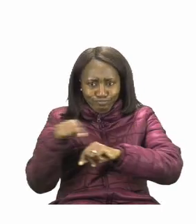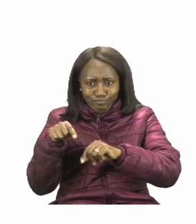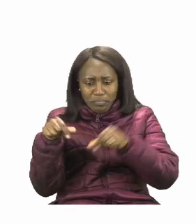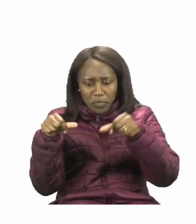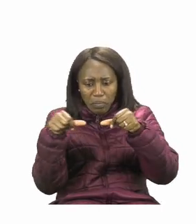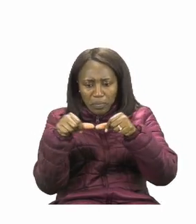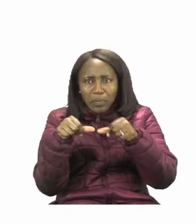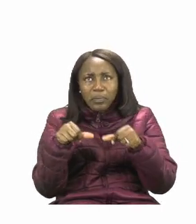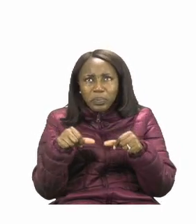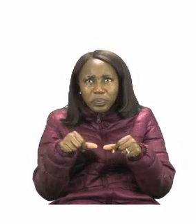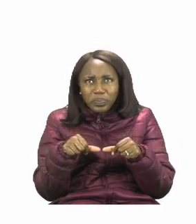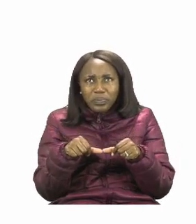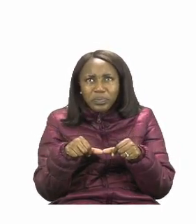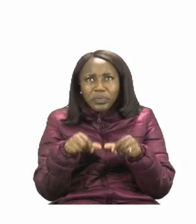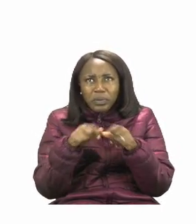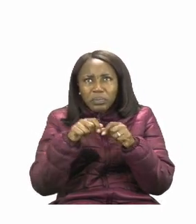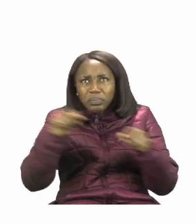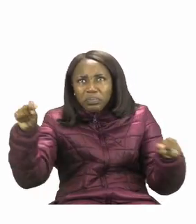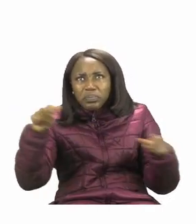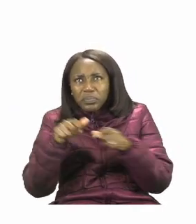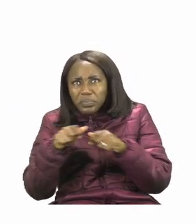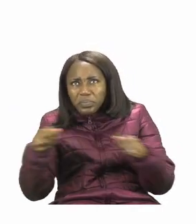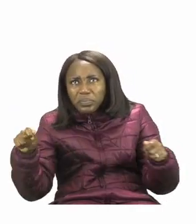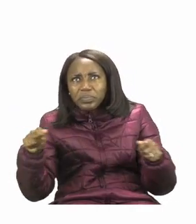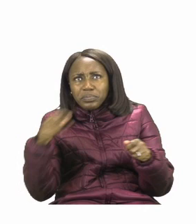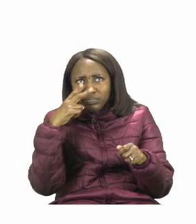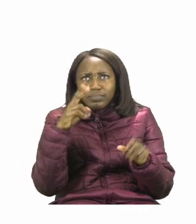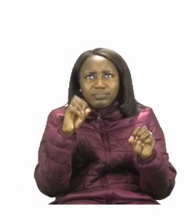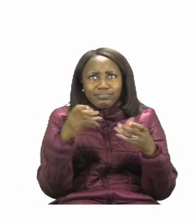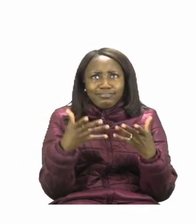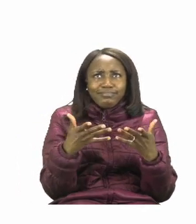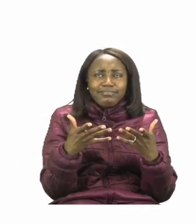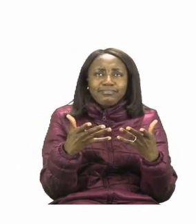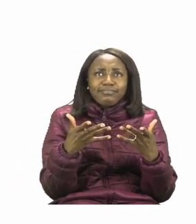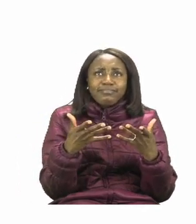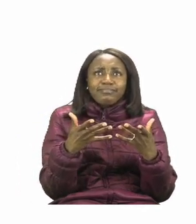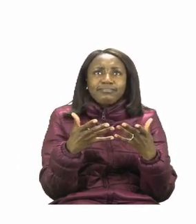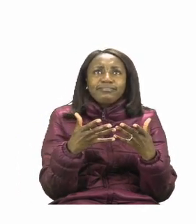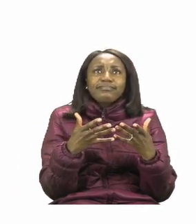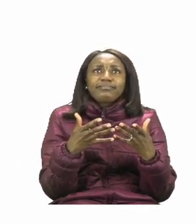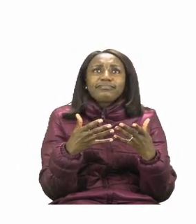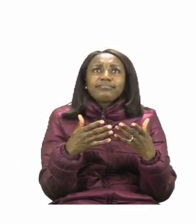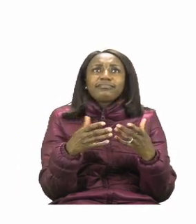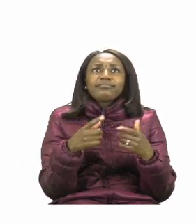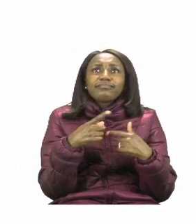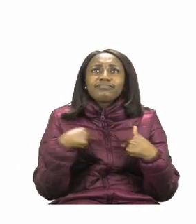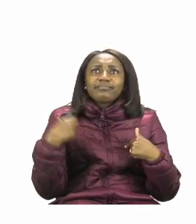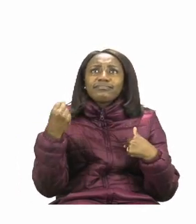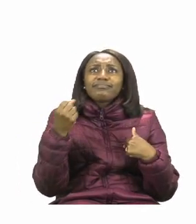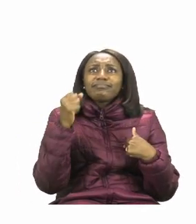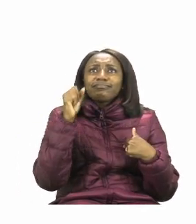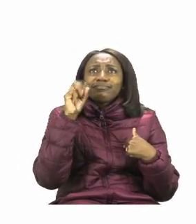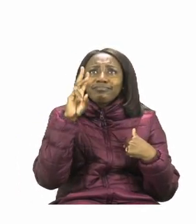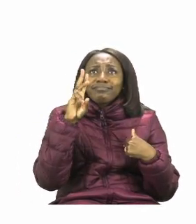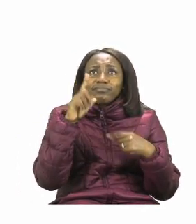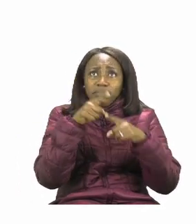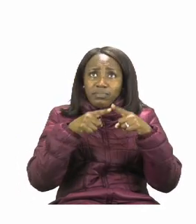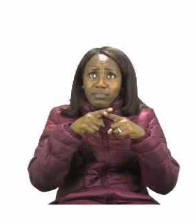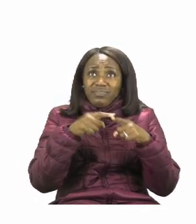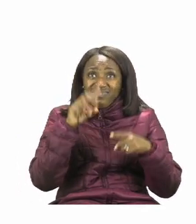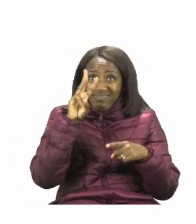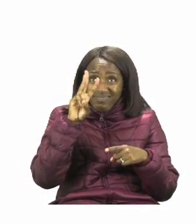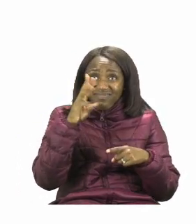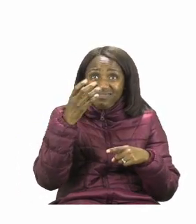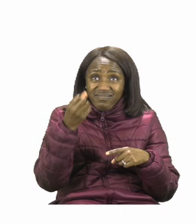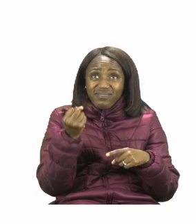length of the objects below. We have 3 knives. Now, as you can